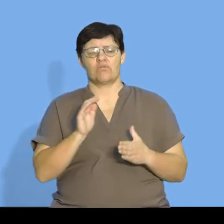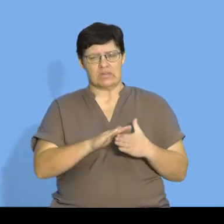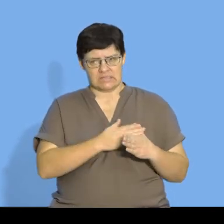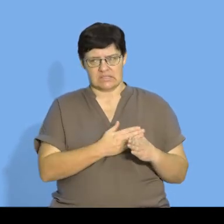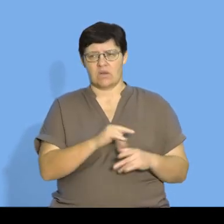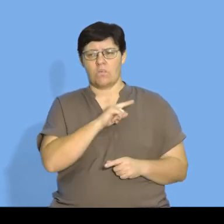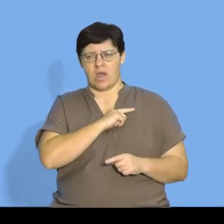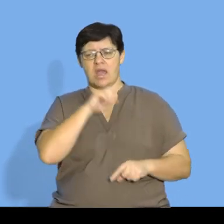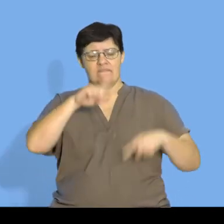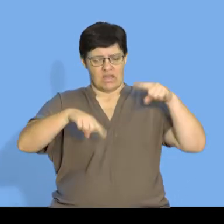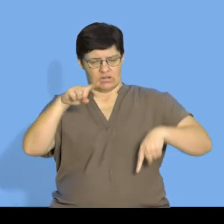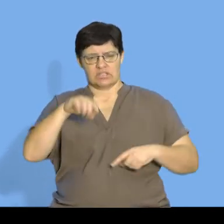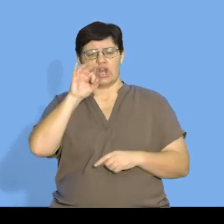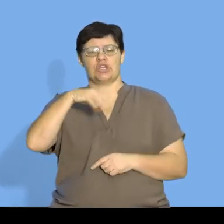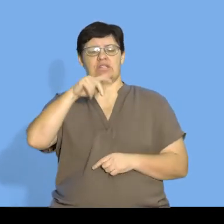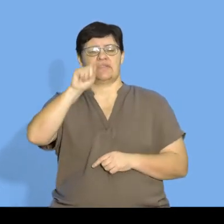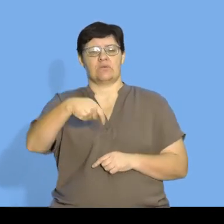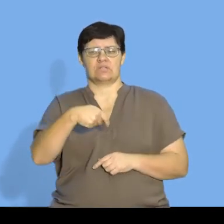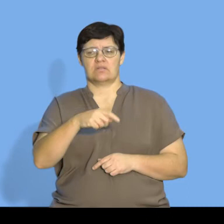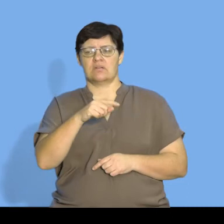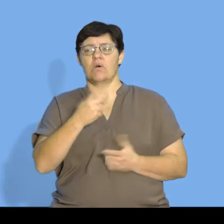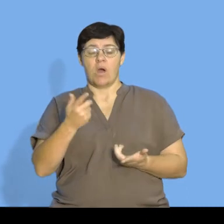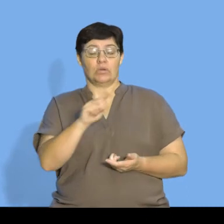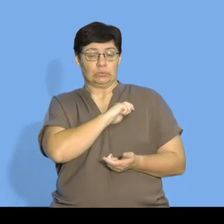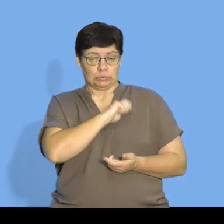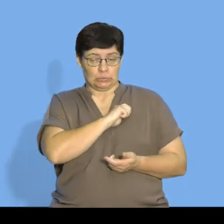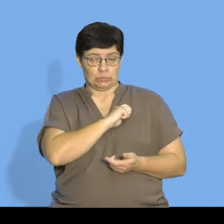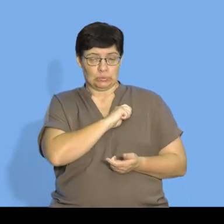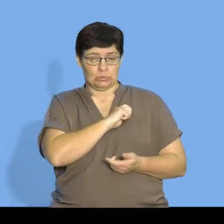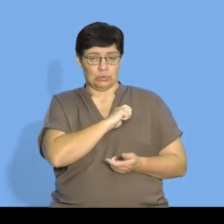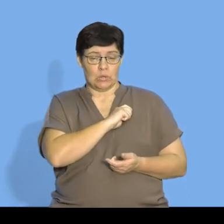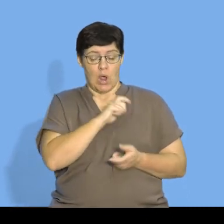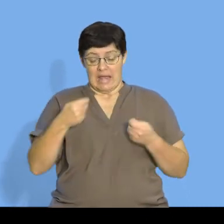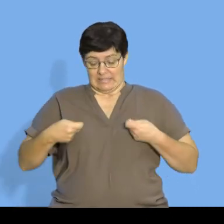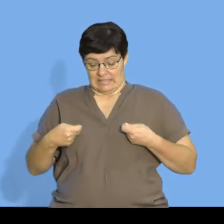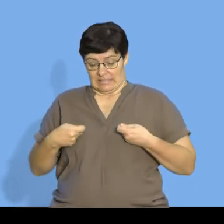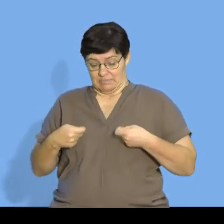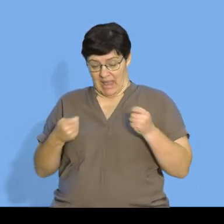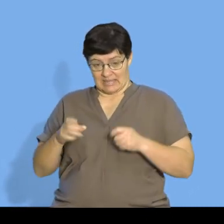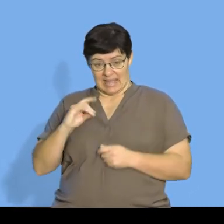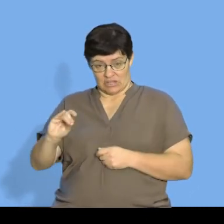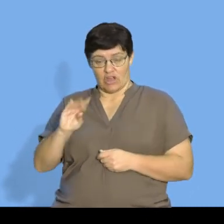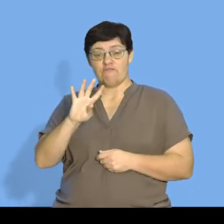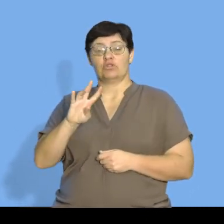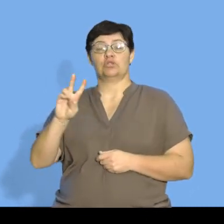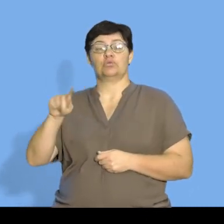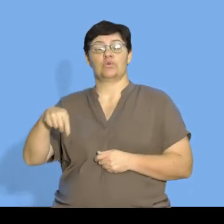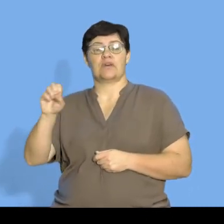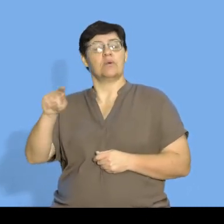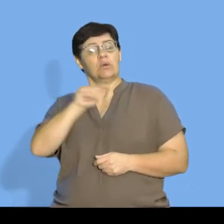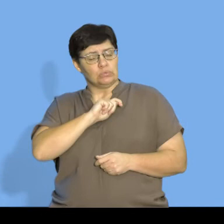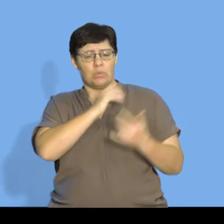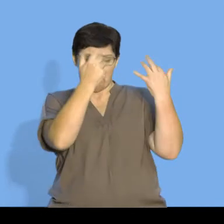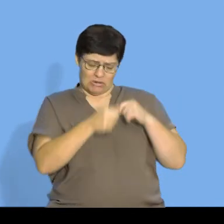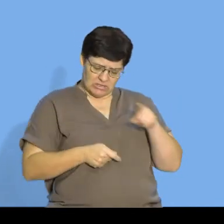the reason is the variance is 13,000 rand. And where does it come from? The actual amount was 42,000, but it is less than the budgeted